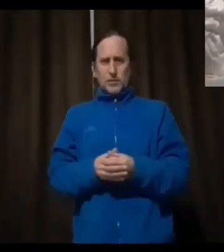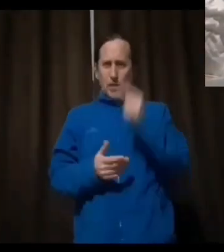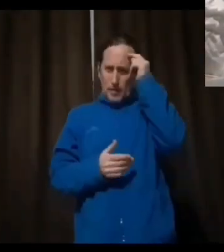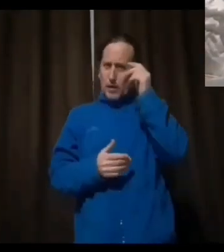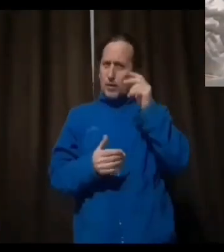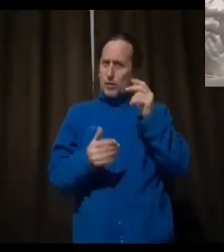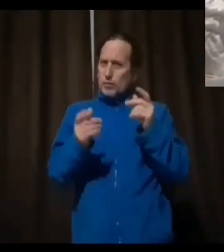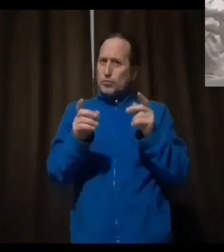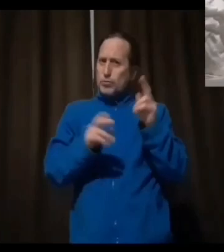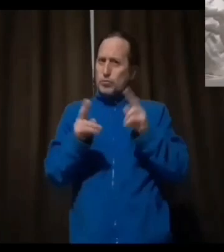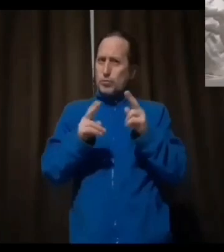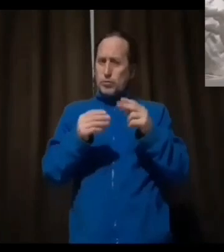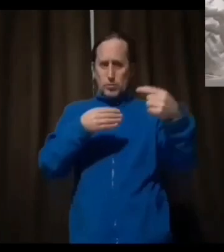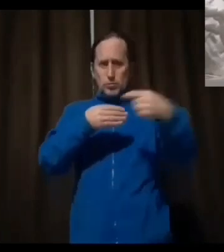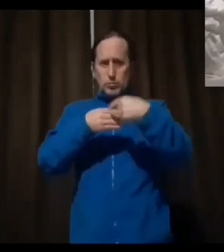And I'm going to run